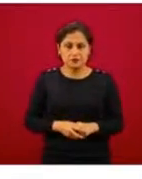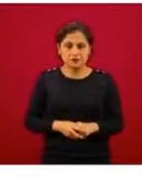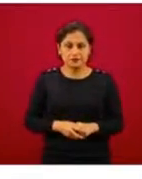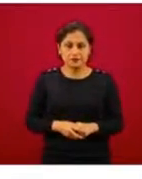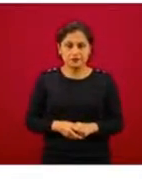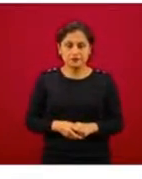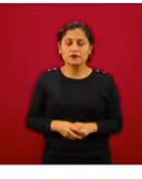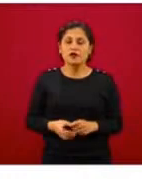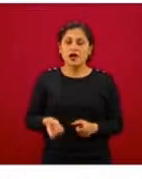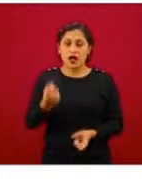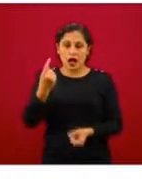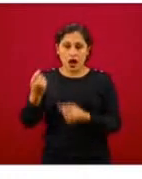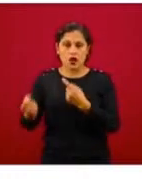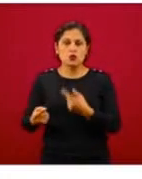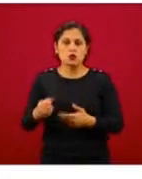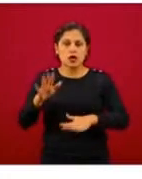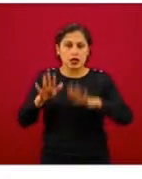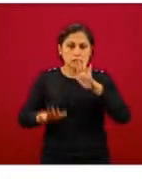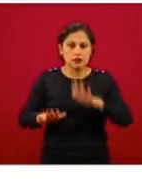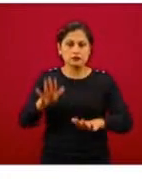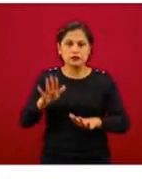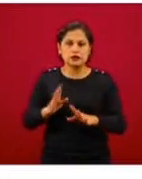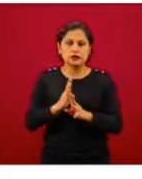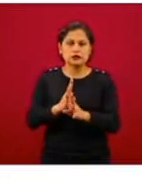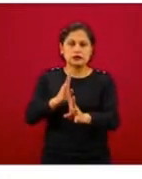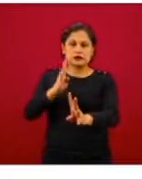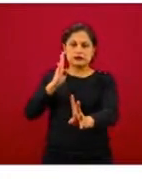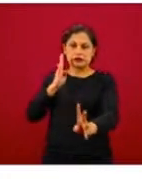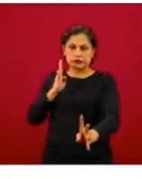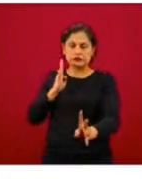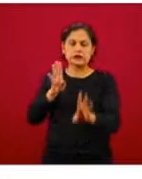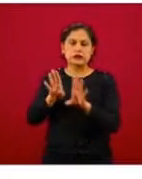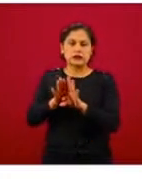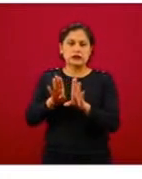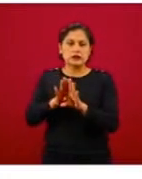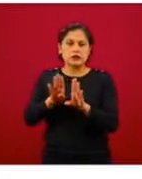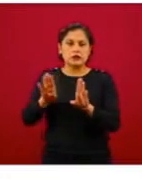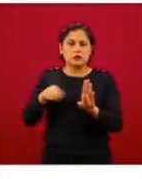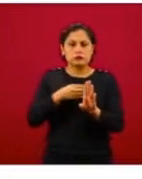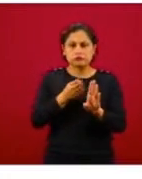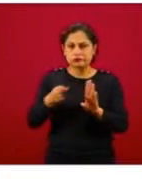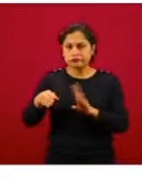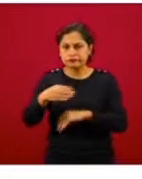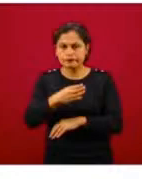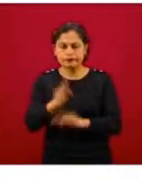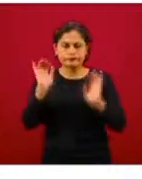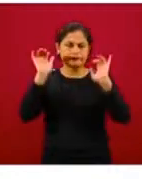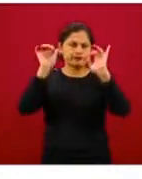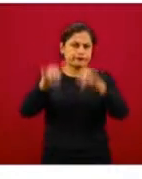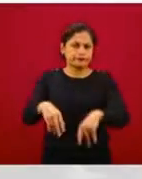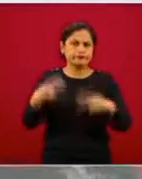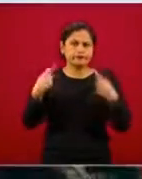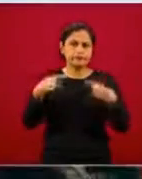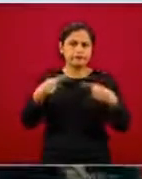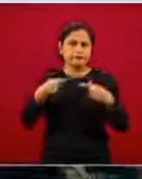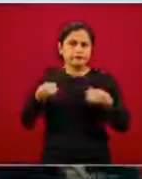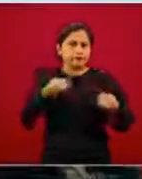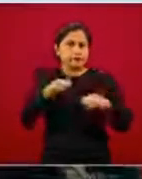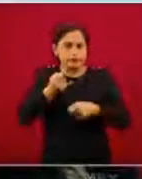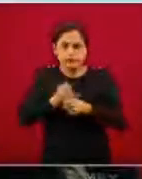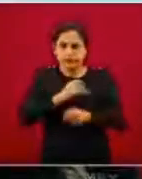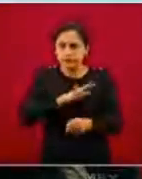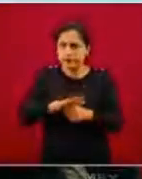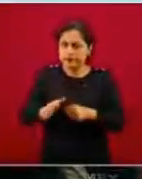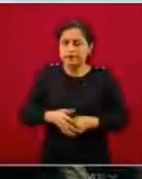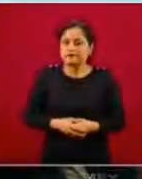from a supermarket. Before, on top, and downstairs, below, the new normal with